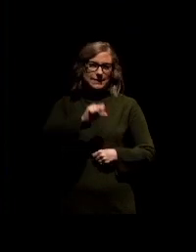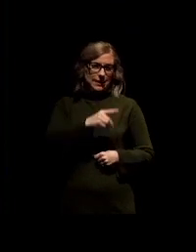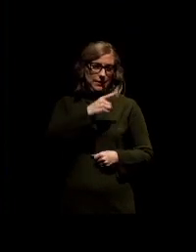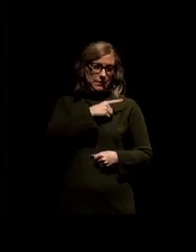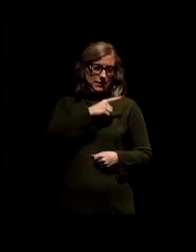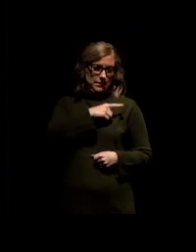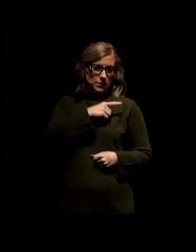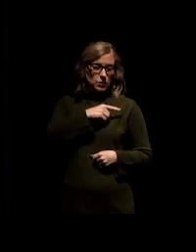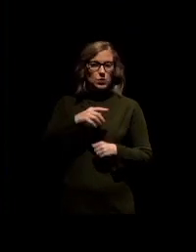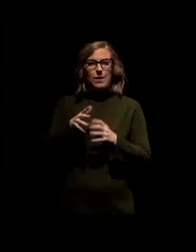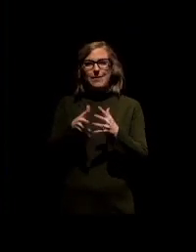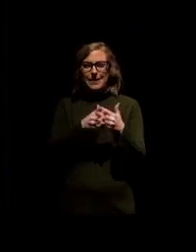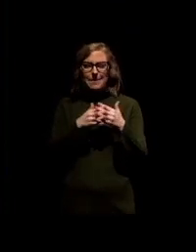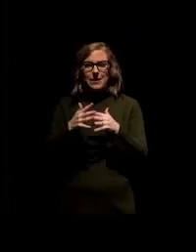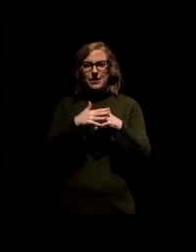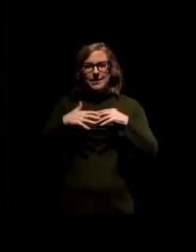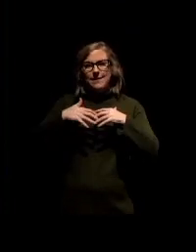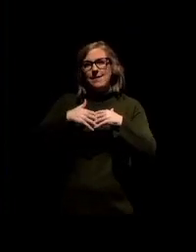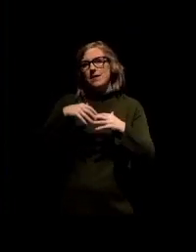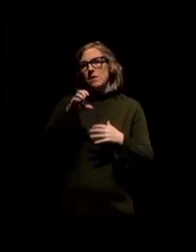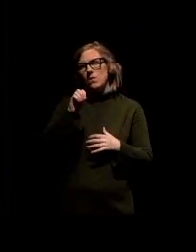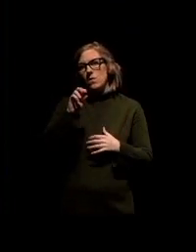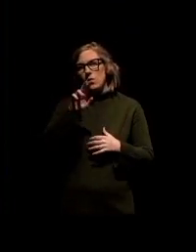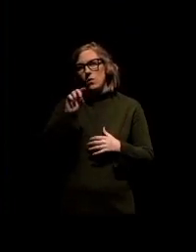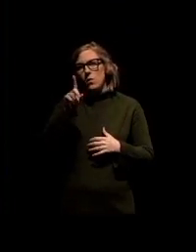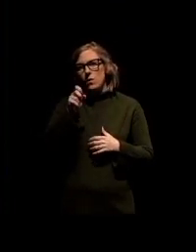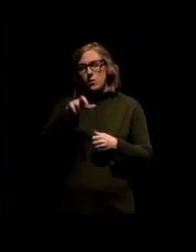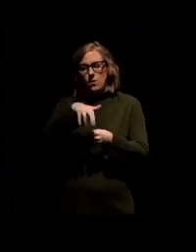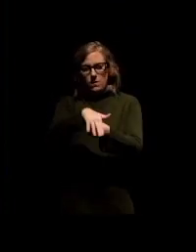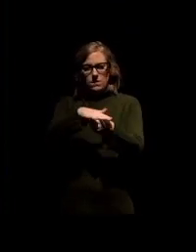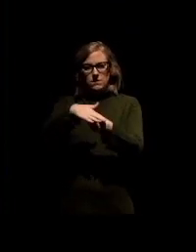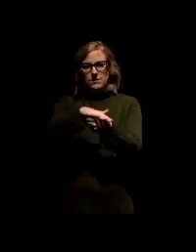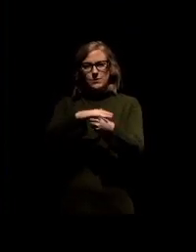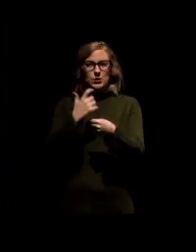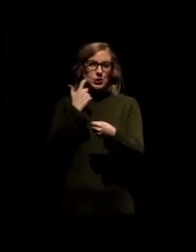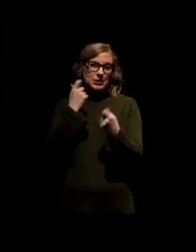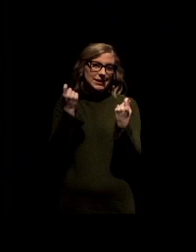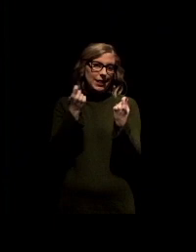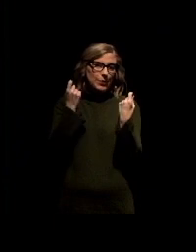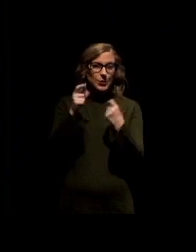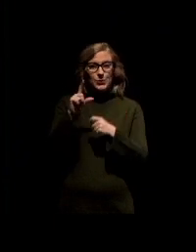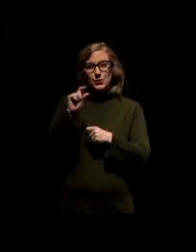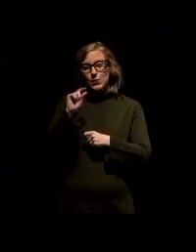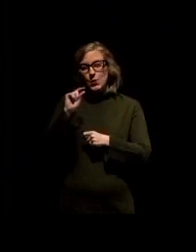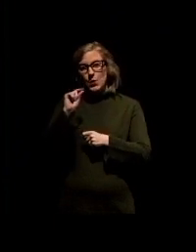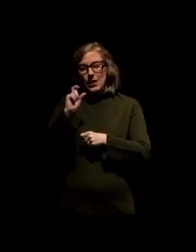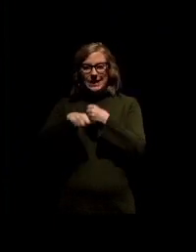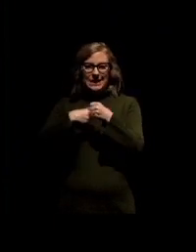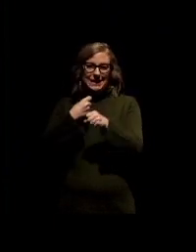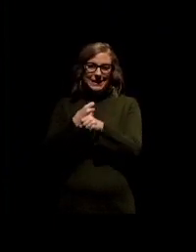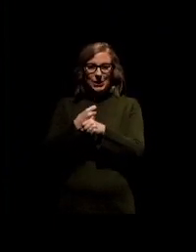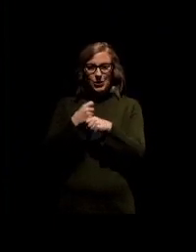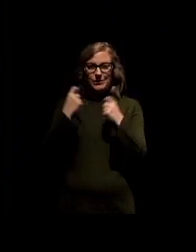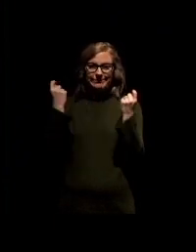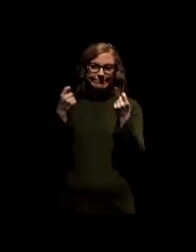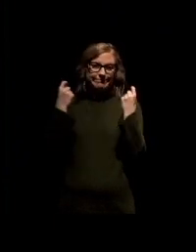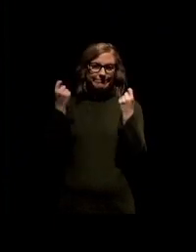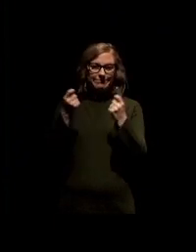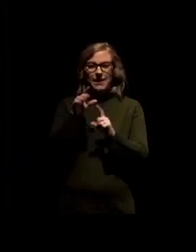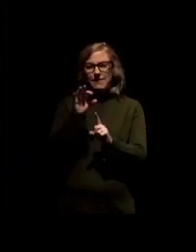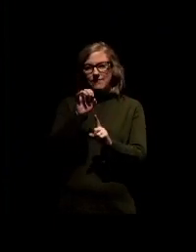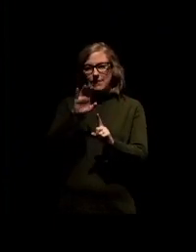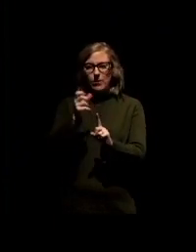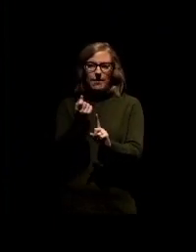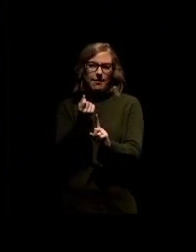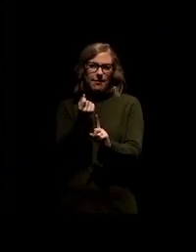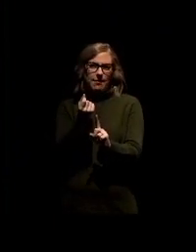Corridor, and we've been there for 20 years. We just celebrated our 20th birthday on February 11th,